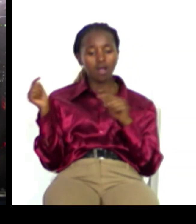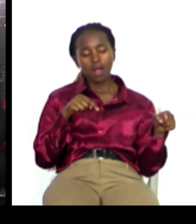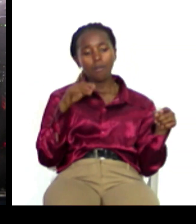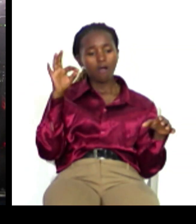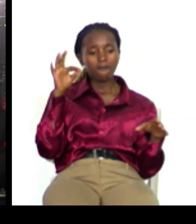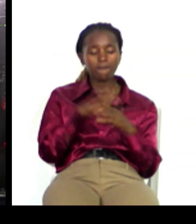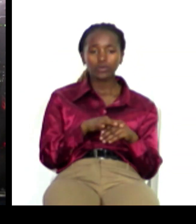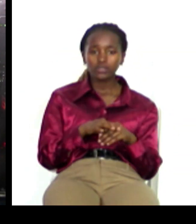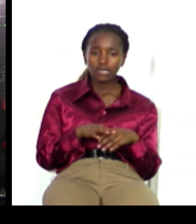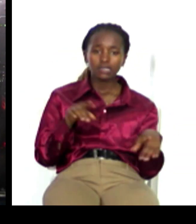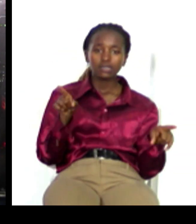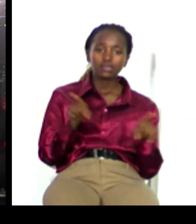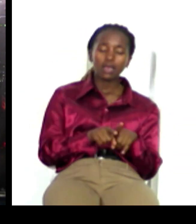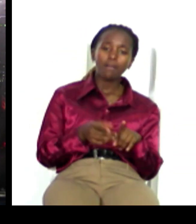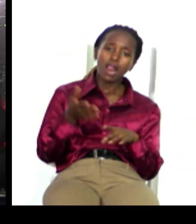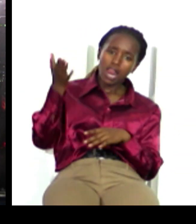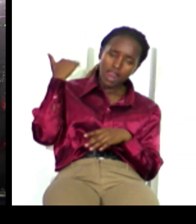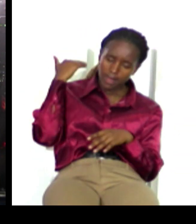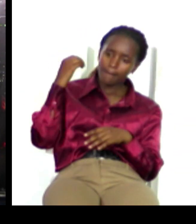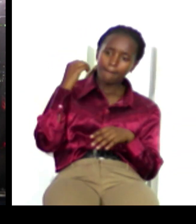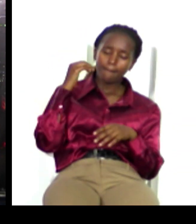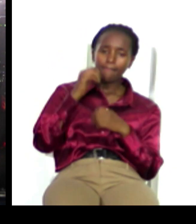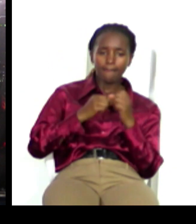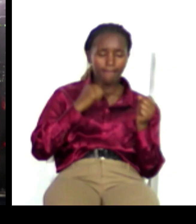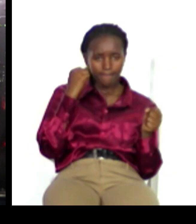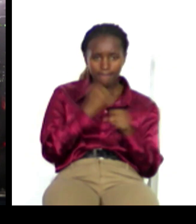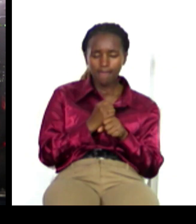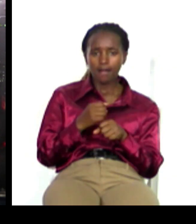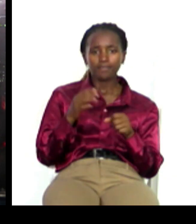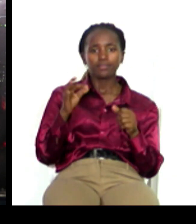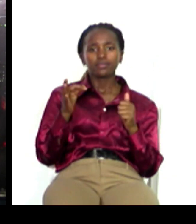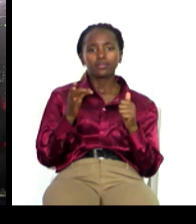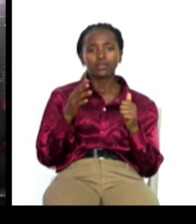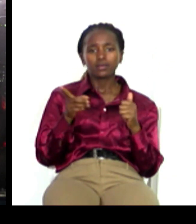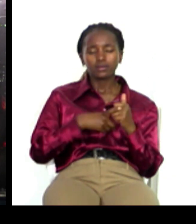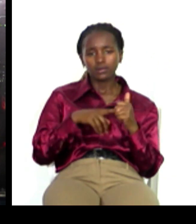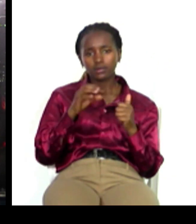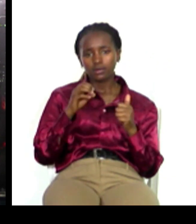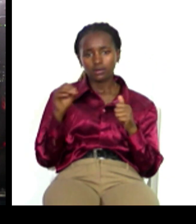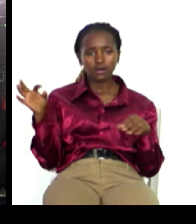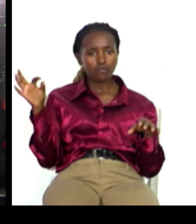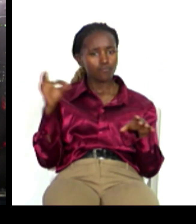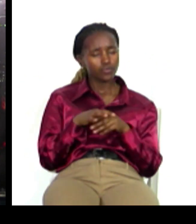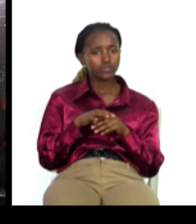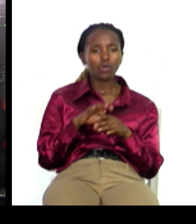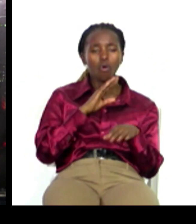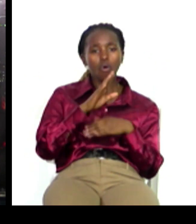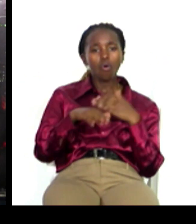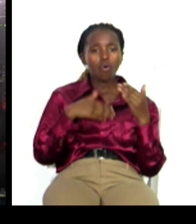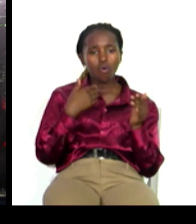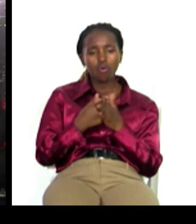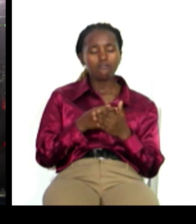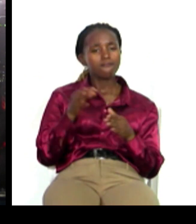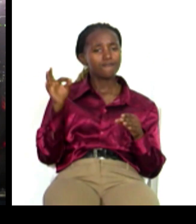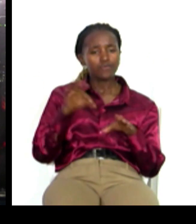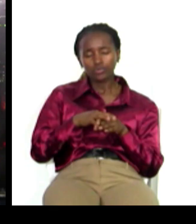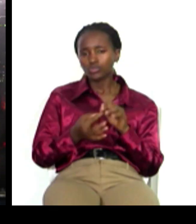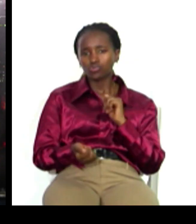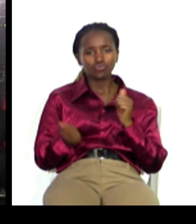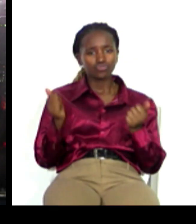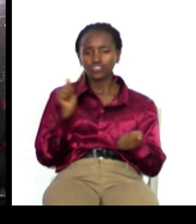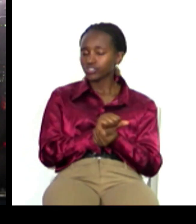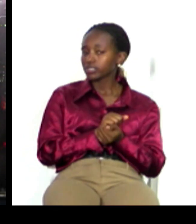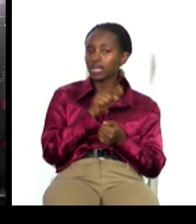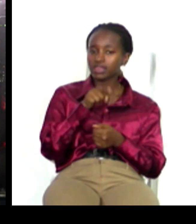800,000. Remember pia last time pia walikuwa karibu 600,000. That's a good number to change. Remember that